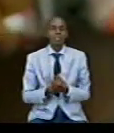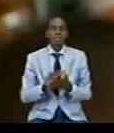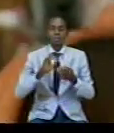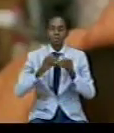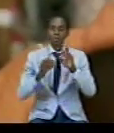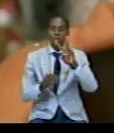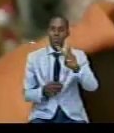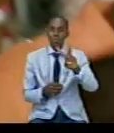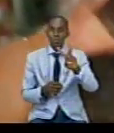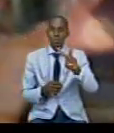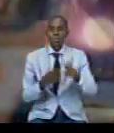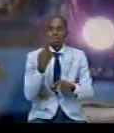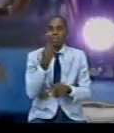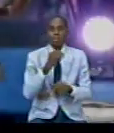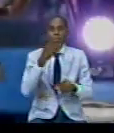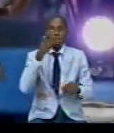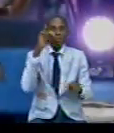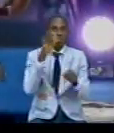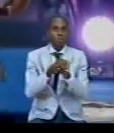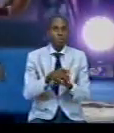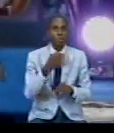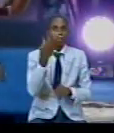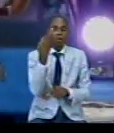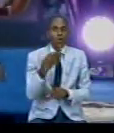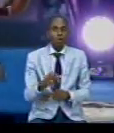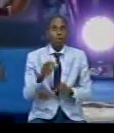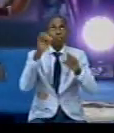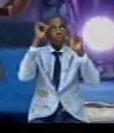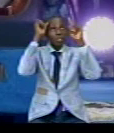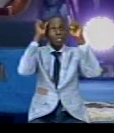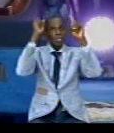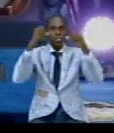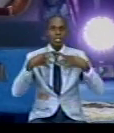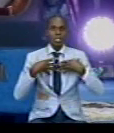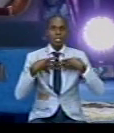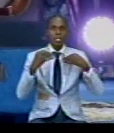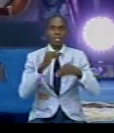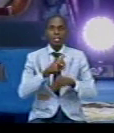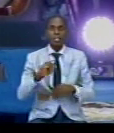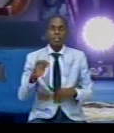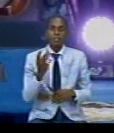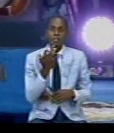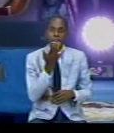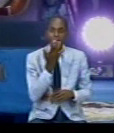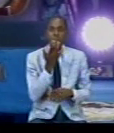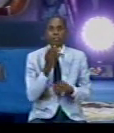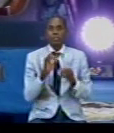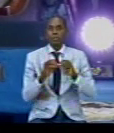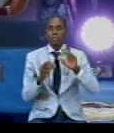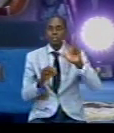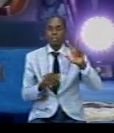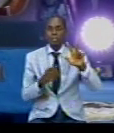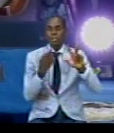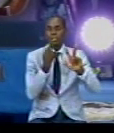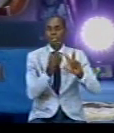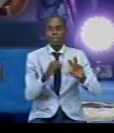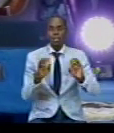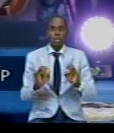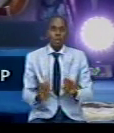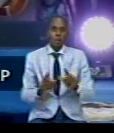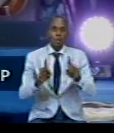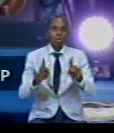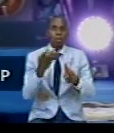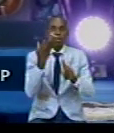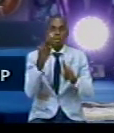the promise of his healing of favor. Number three, the privilege of a